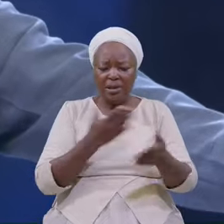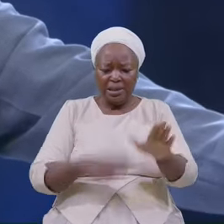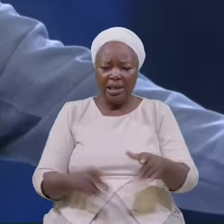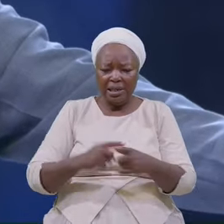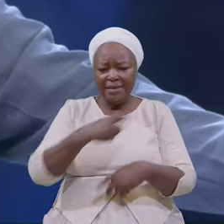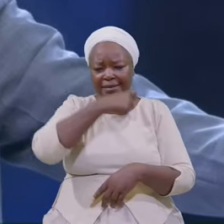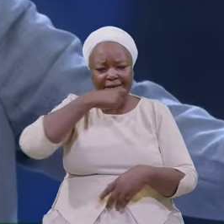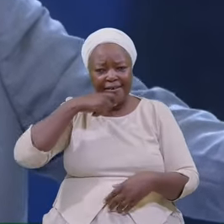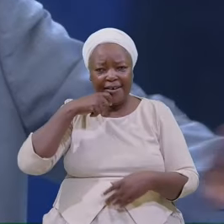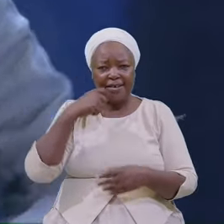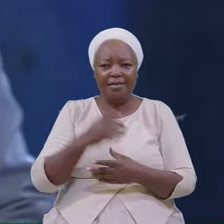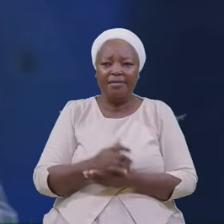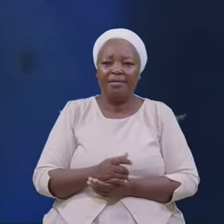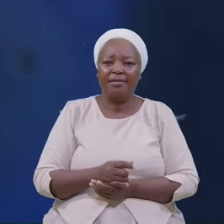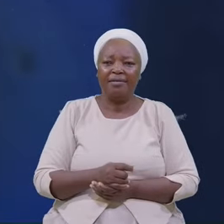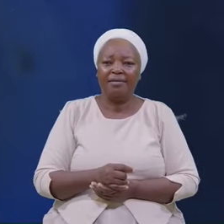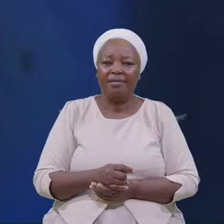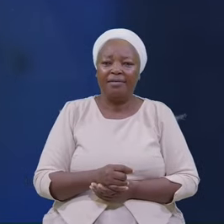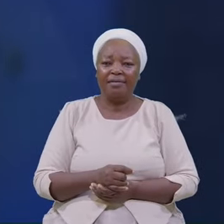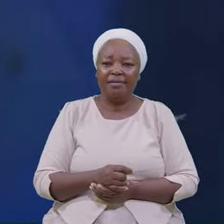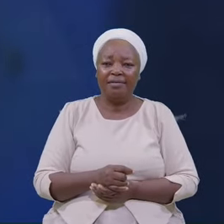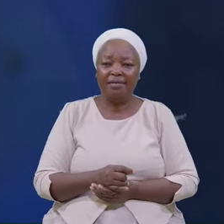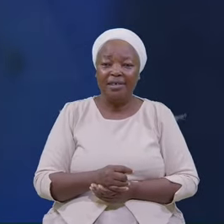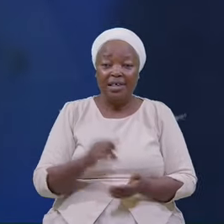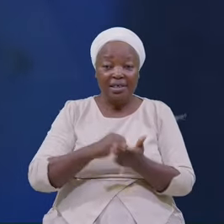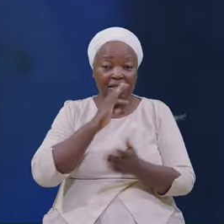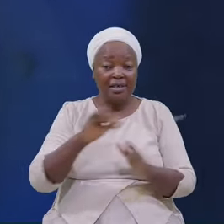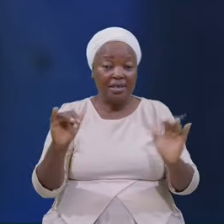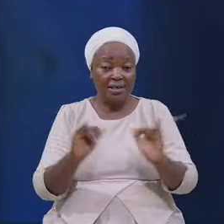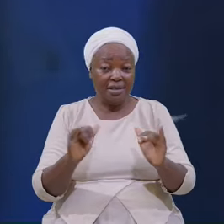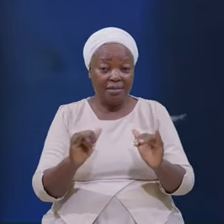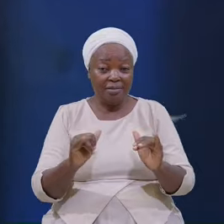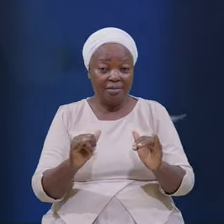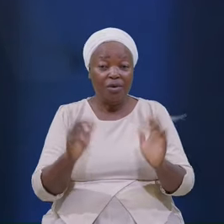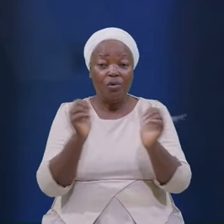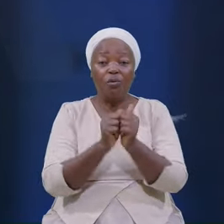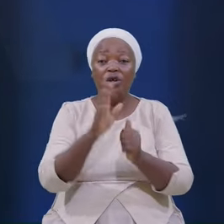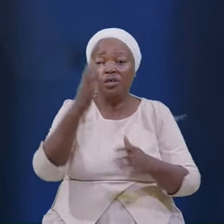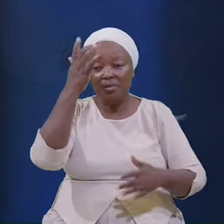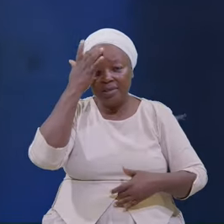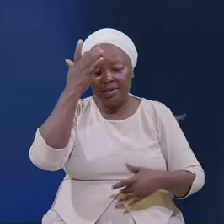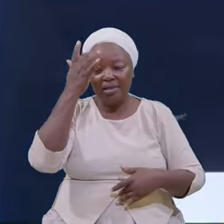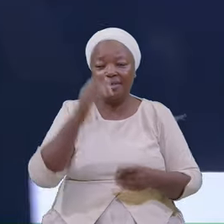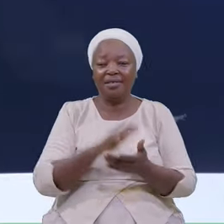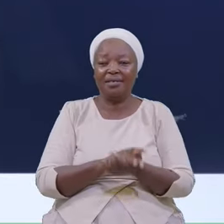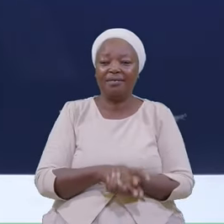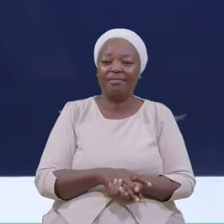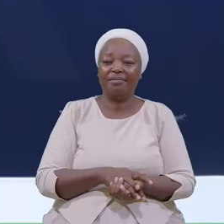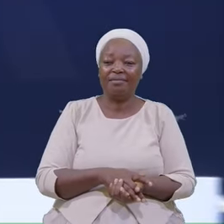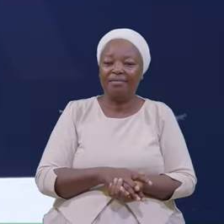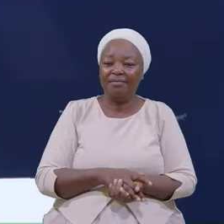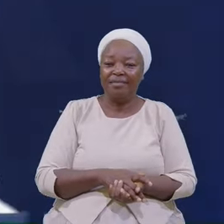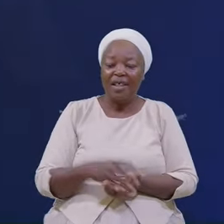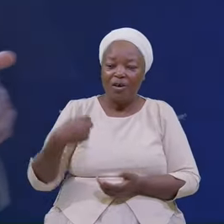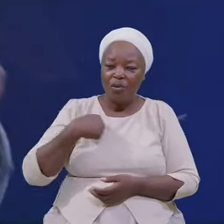dry. Les feuilles seront toutes mortes. It's the same thing with your sickness. Cela s'applique à votre maladie. We